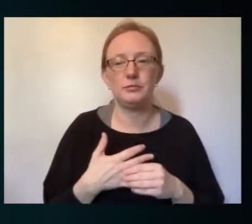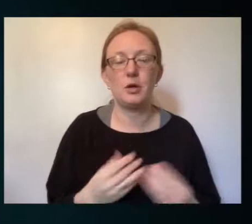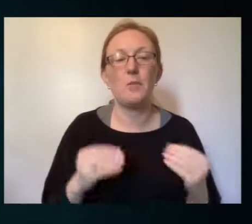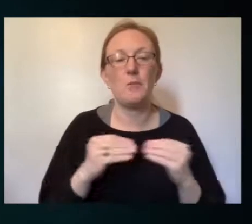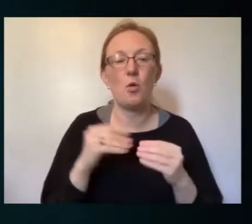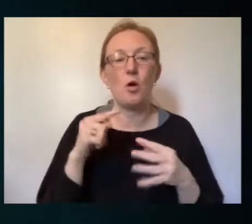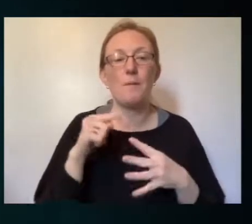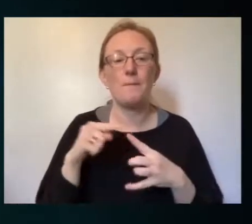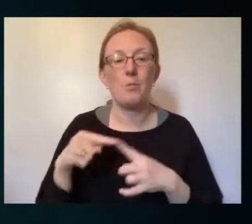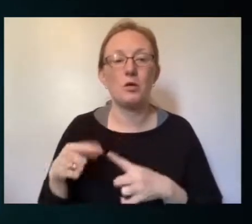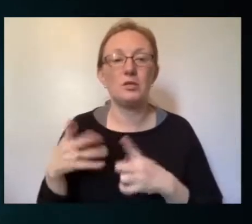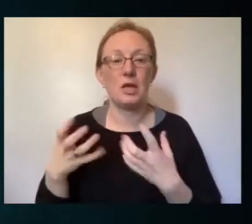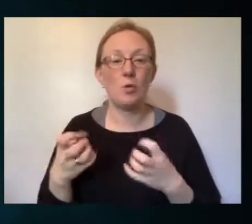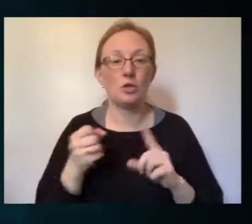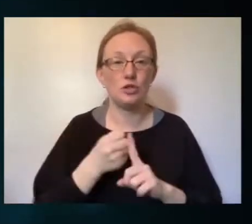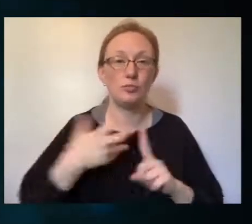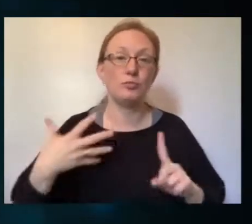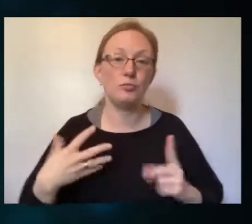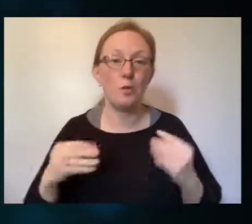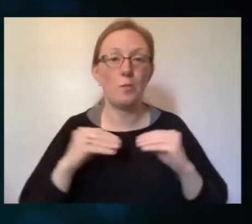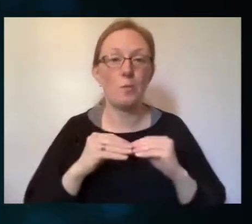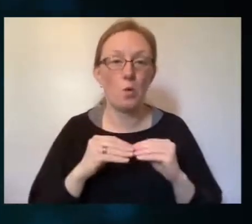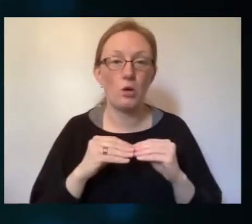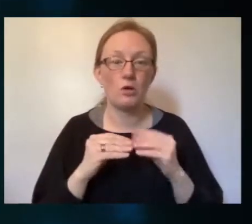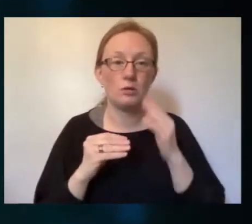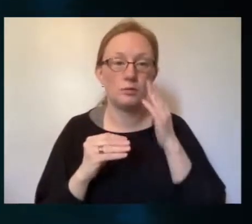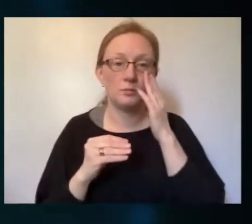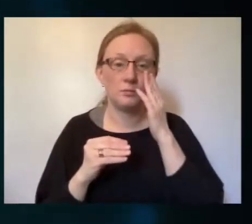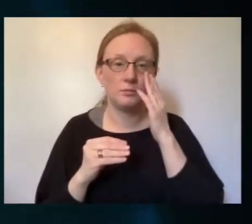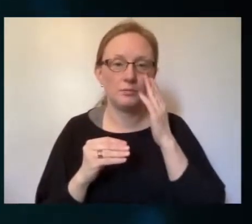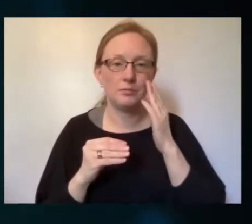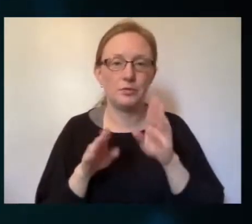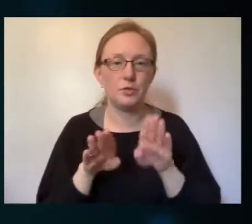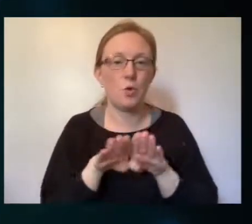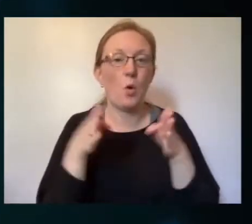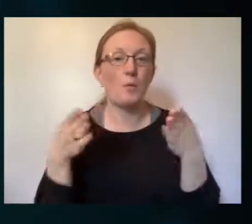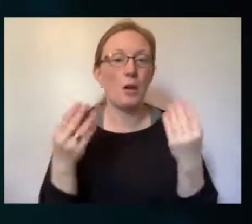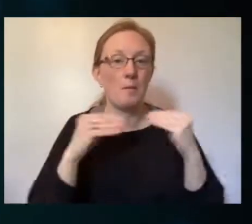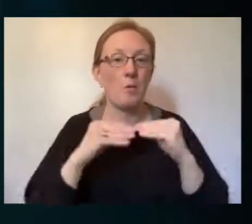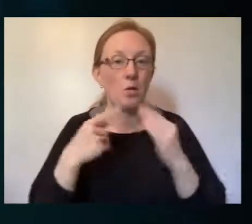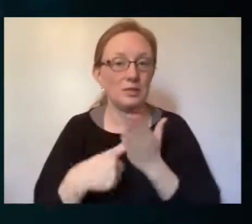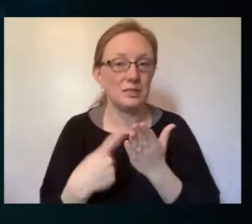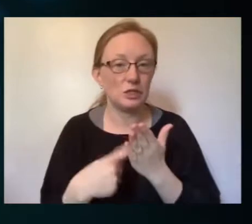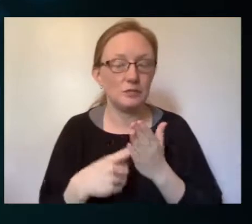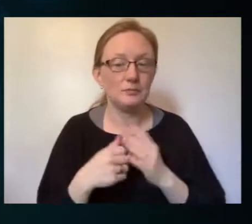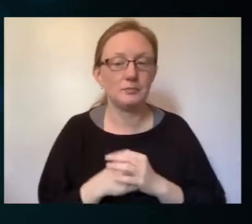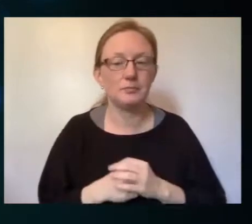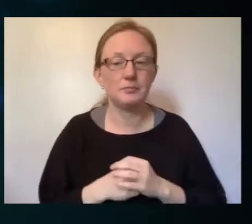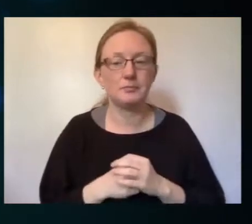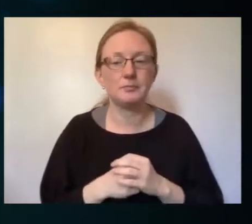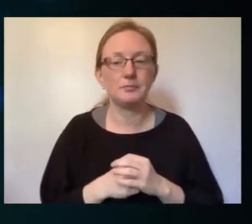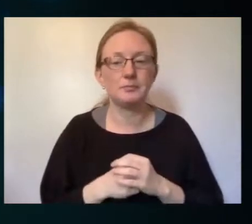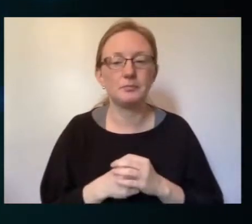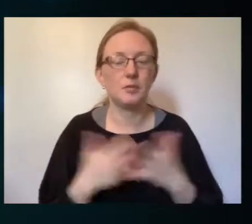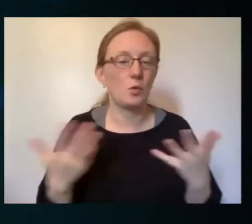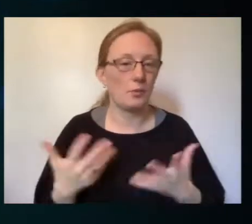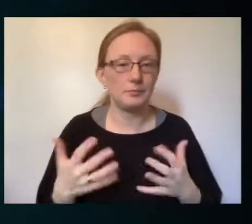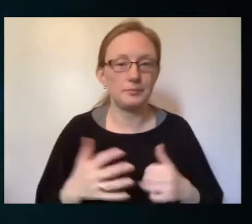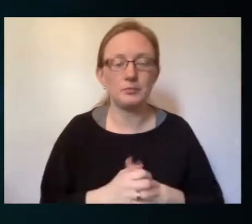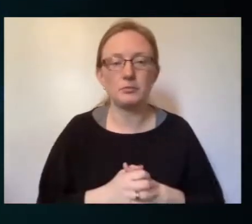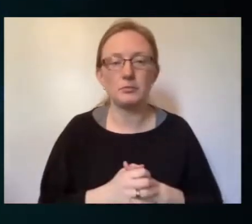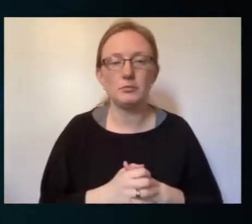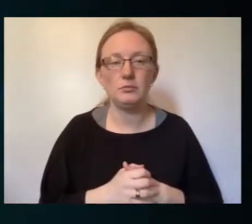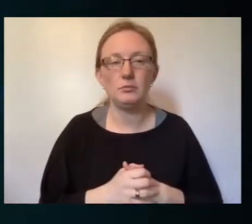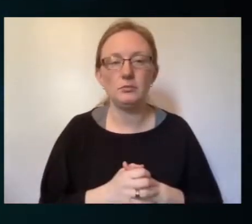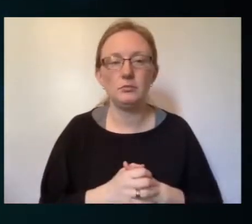that I'd like to sort of amplify on that to make it to perhaps open up a bit. The first point is